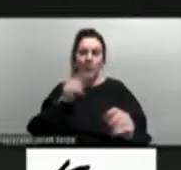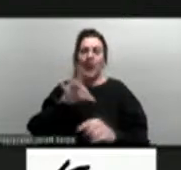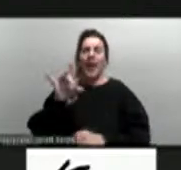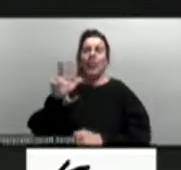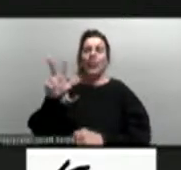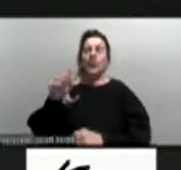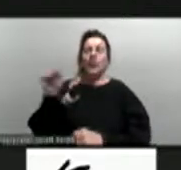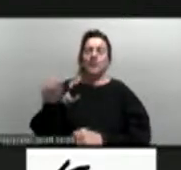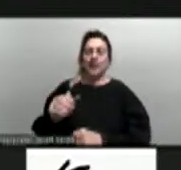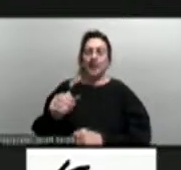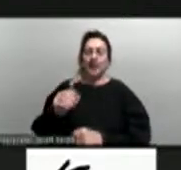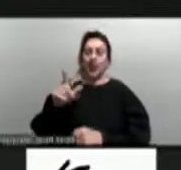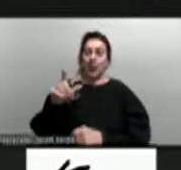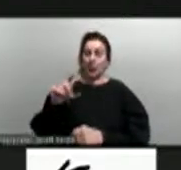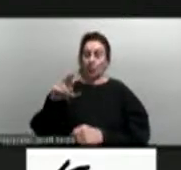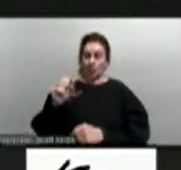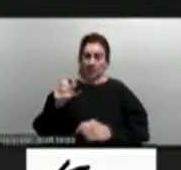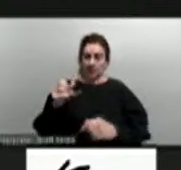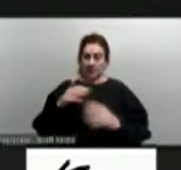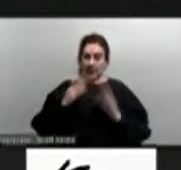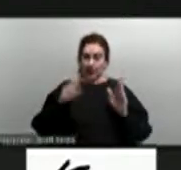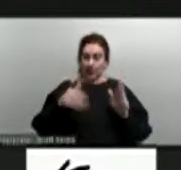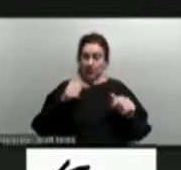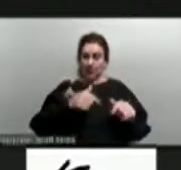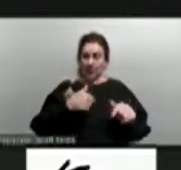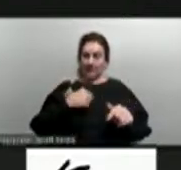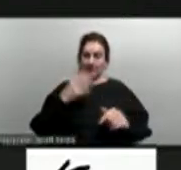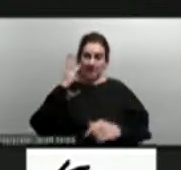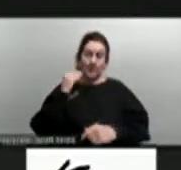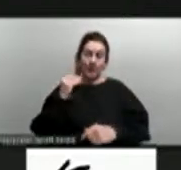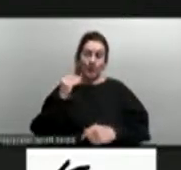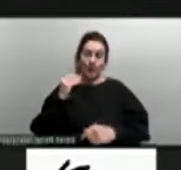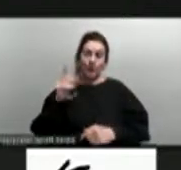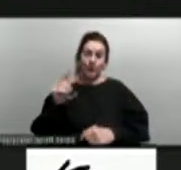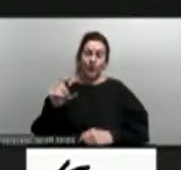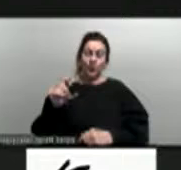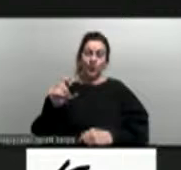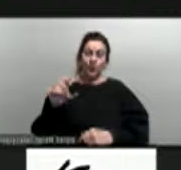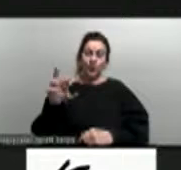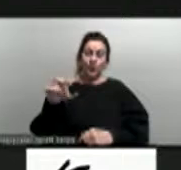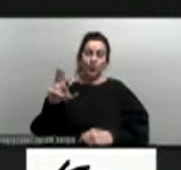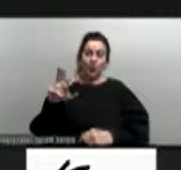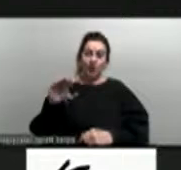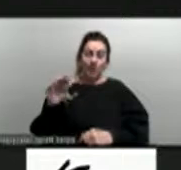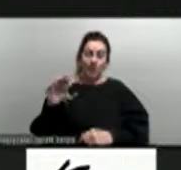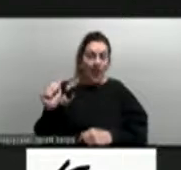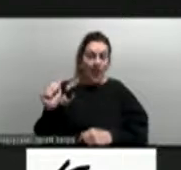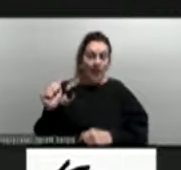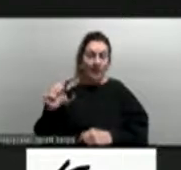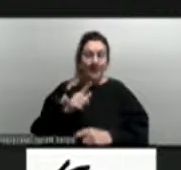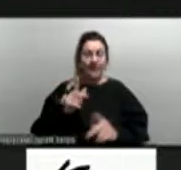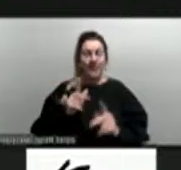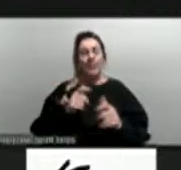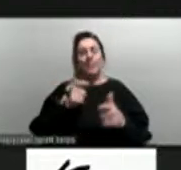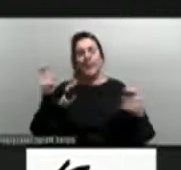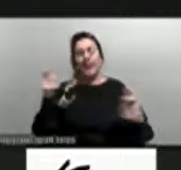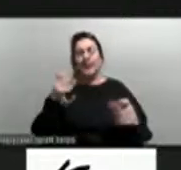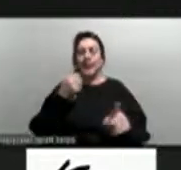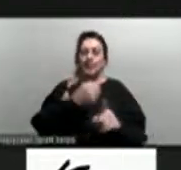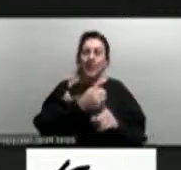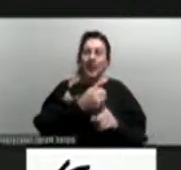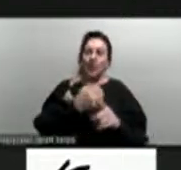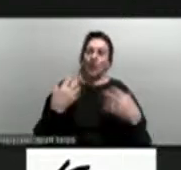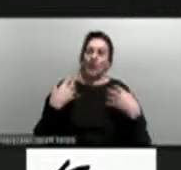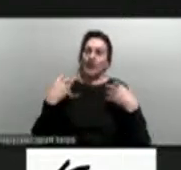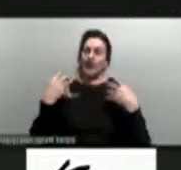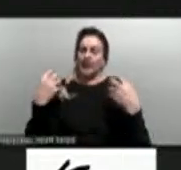House that have experienced trauma. The children's services provided here at Lotus House have the biggest impact on healing and ending generational cycles